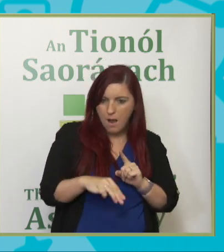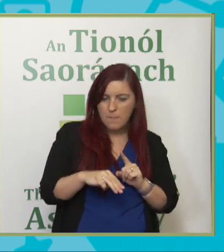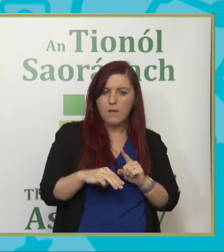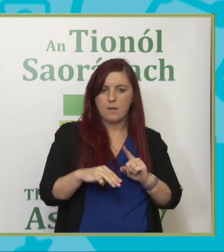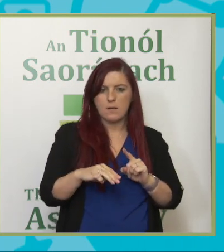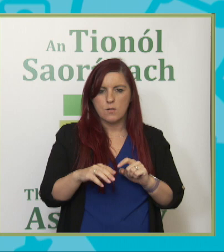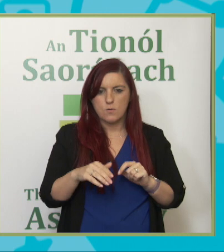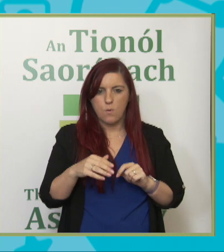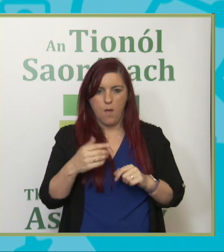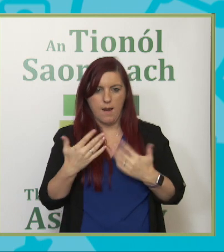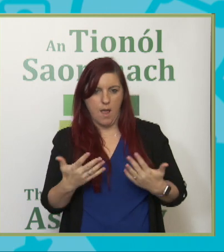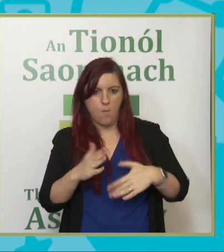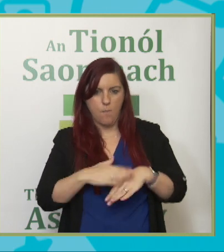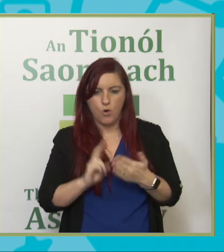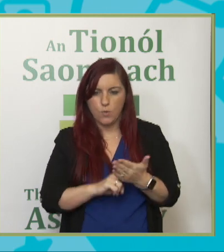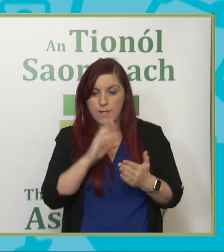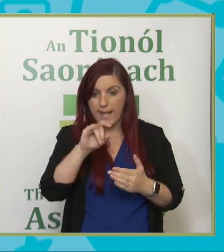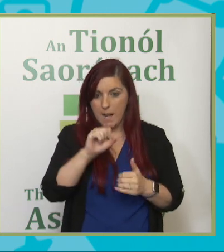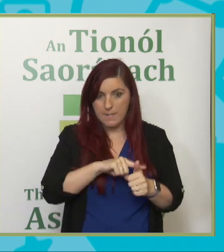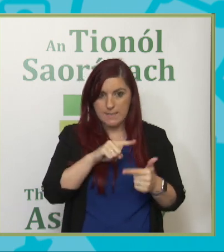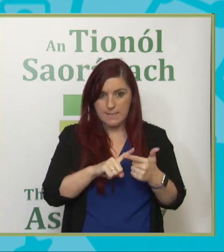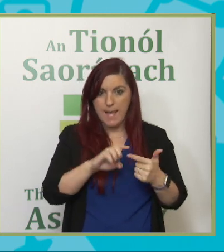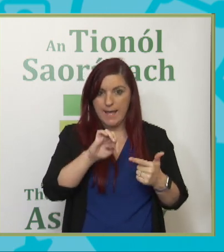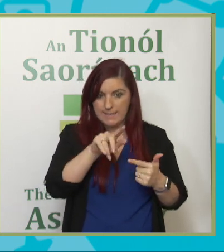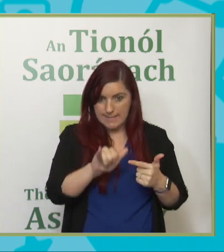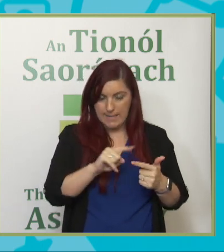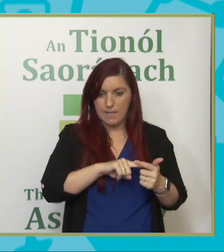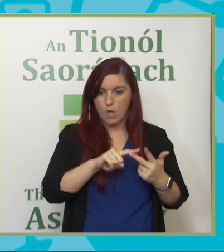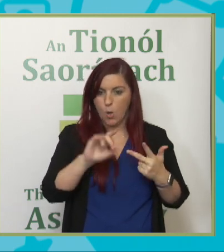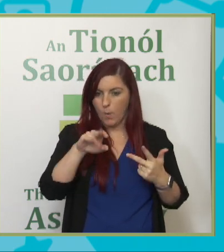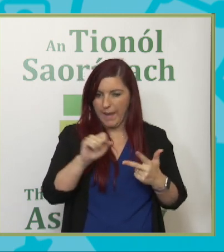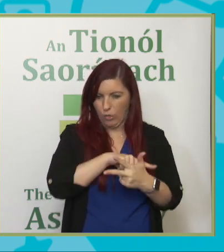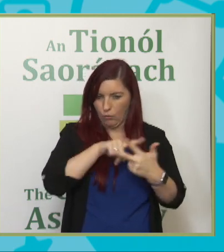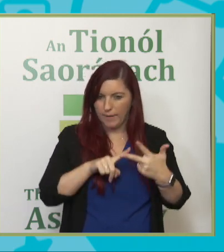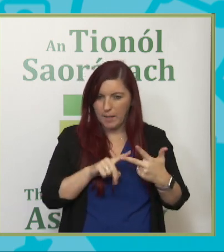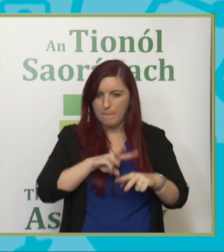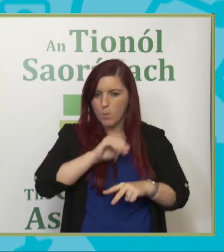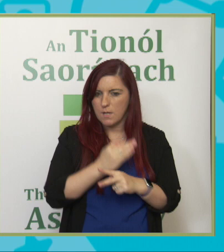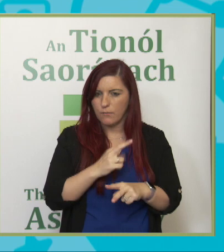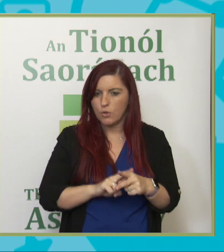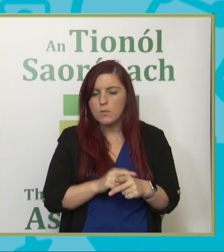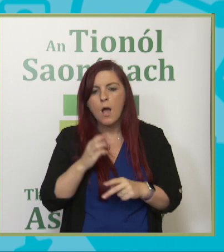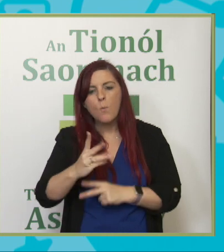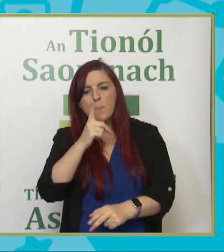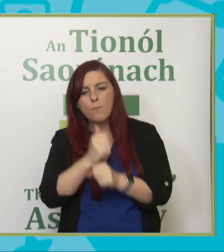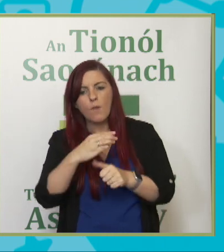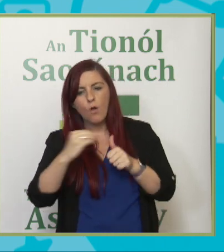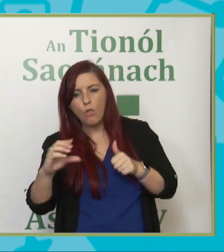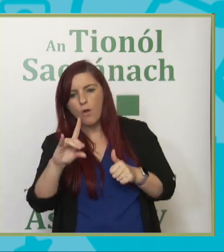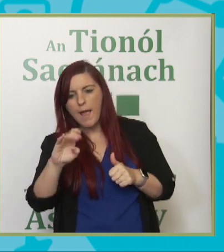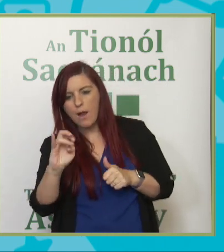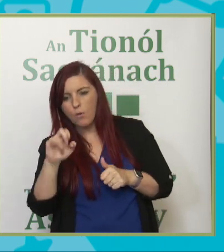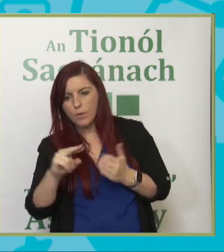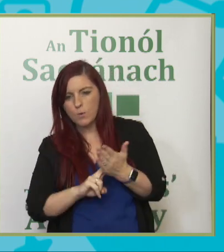concentrate on the most commonly used drugs: cannabis, cocaine and ecstasy. I will talk a little bit about problematic opioid or heroin use at the end